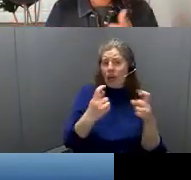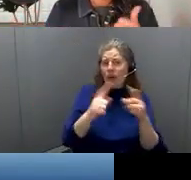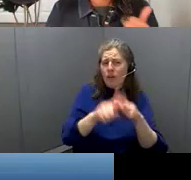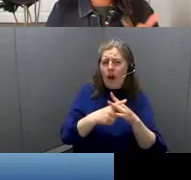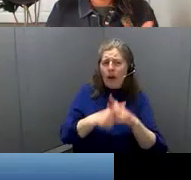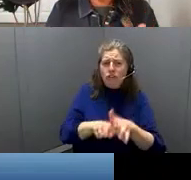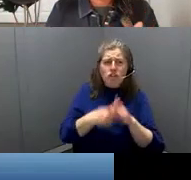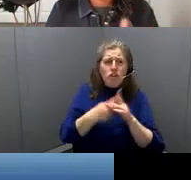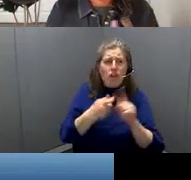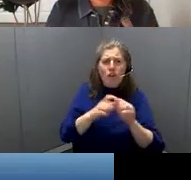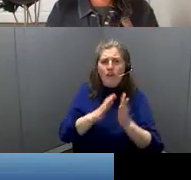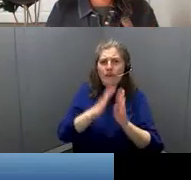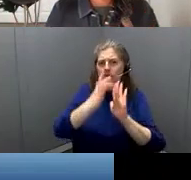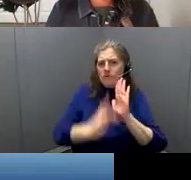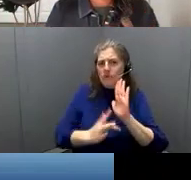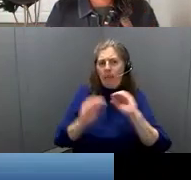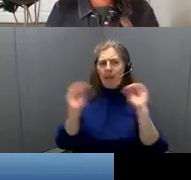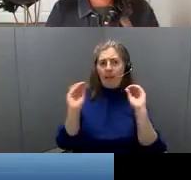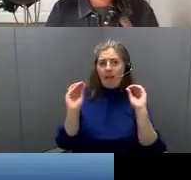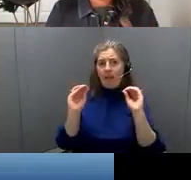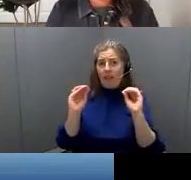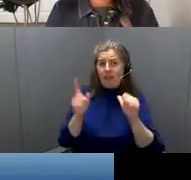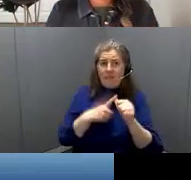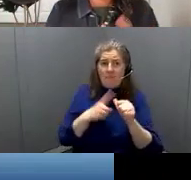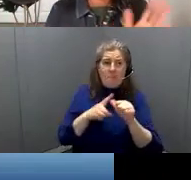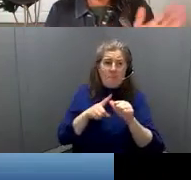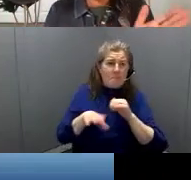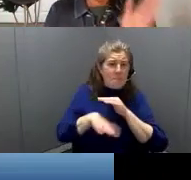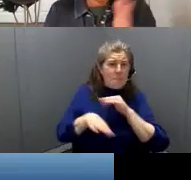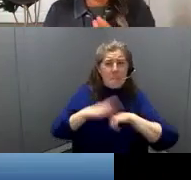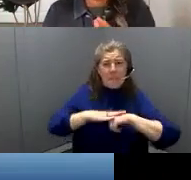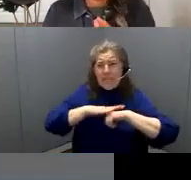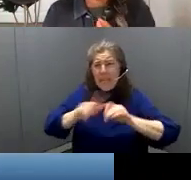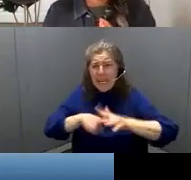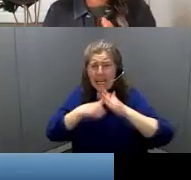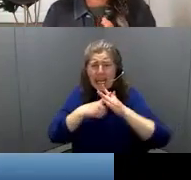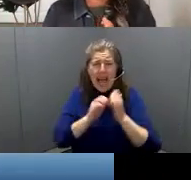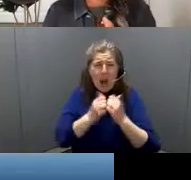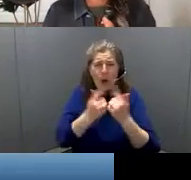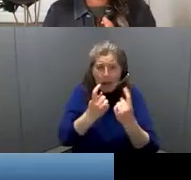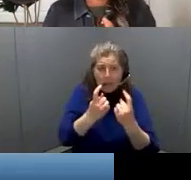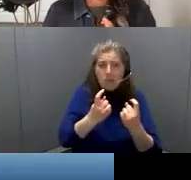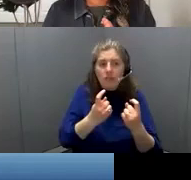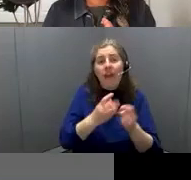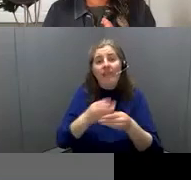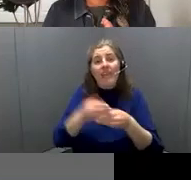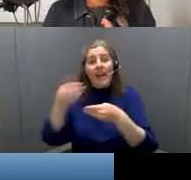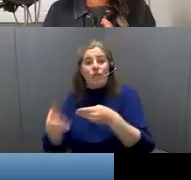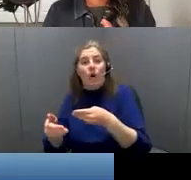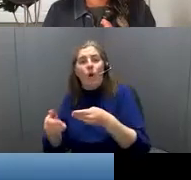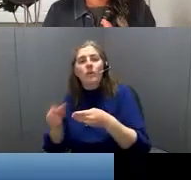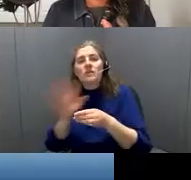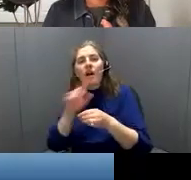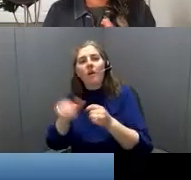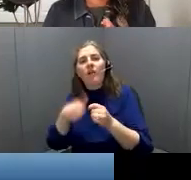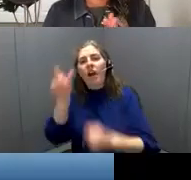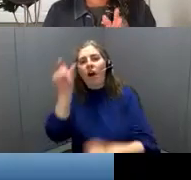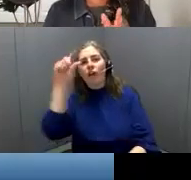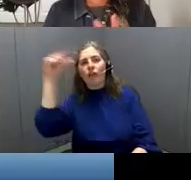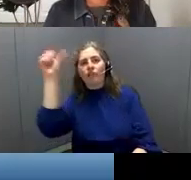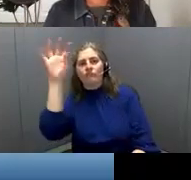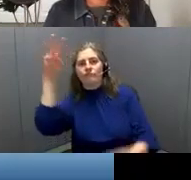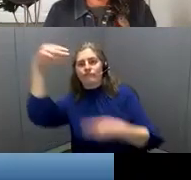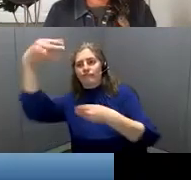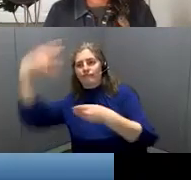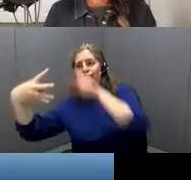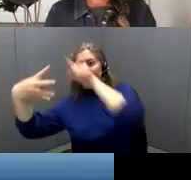starting from scratch and at the very, very beginning. And when I do the next one, we're going to go over all of these other different elements that